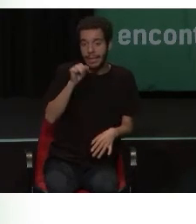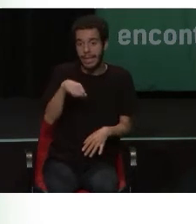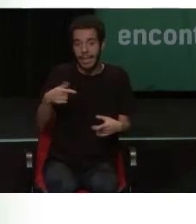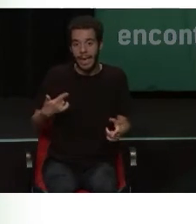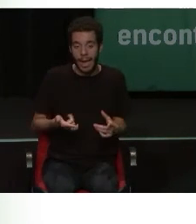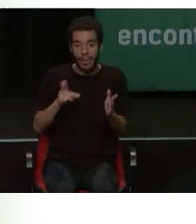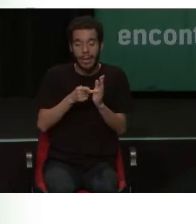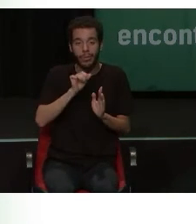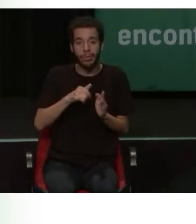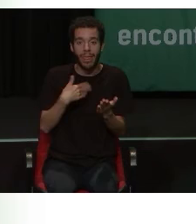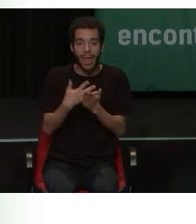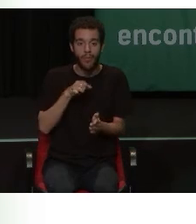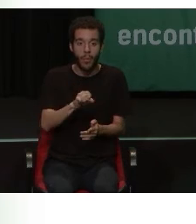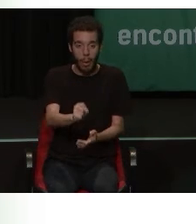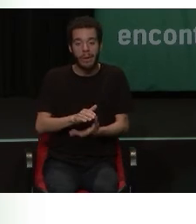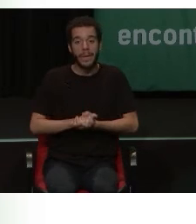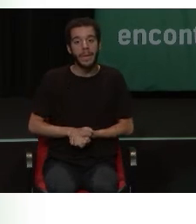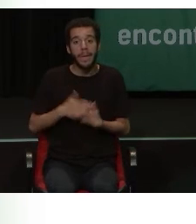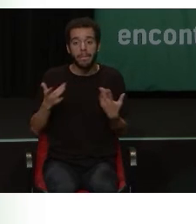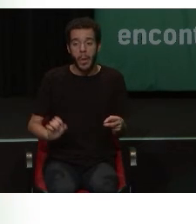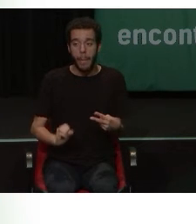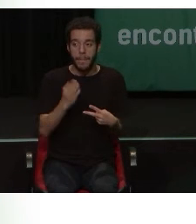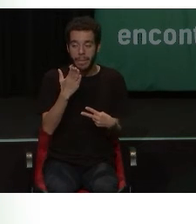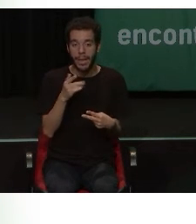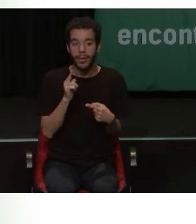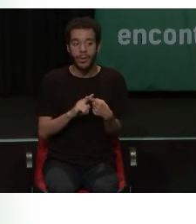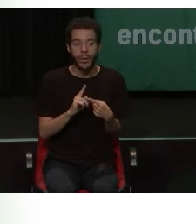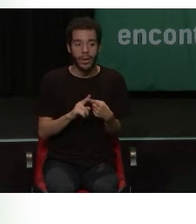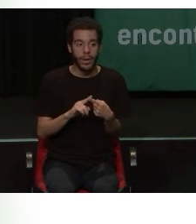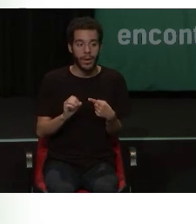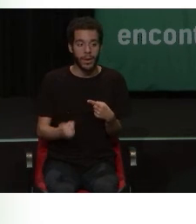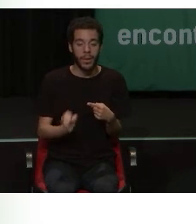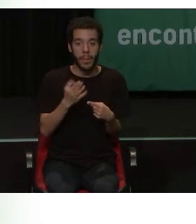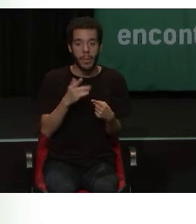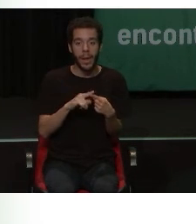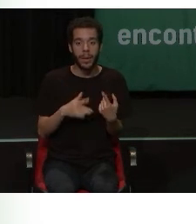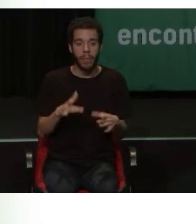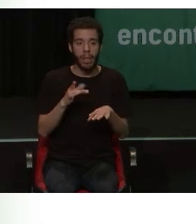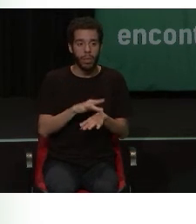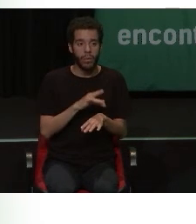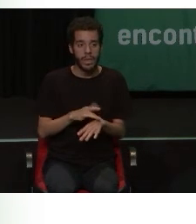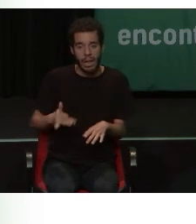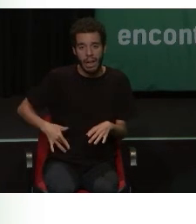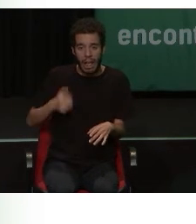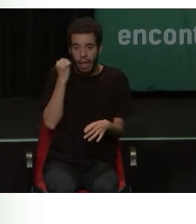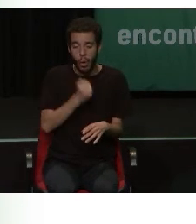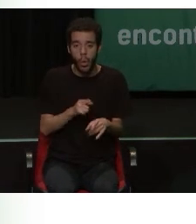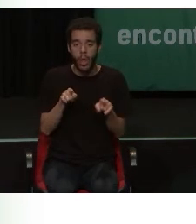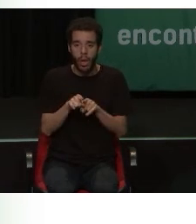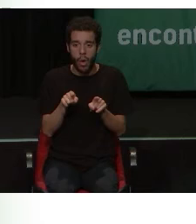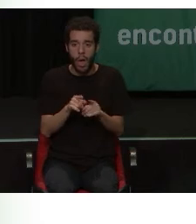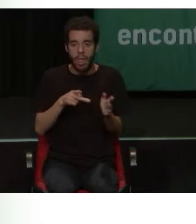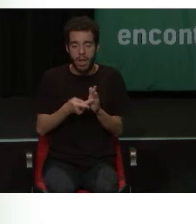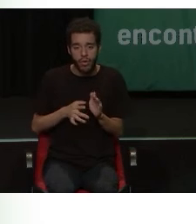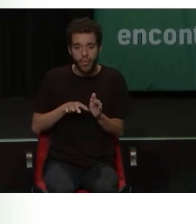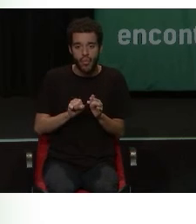the woman and the baby. So the first prototype is based on